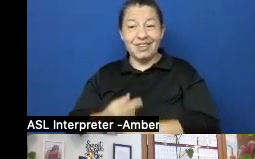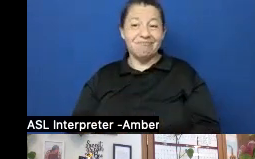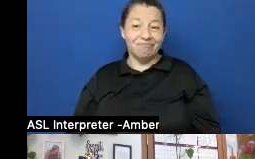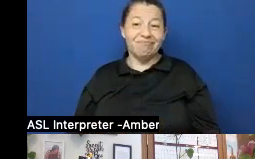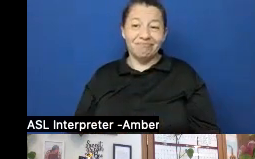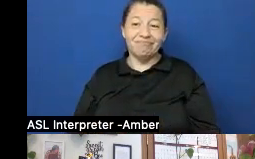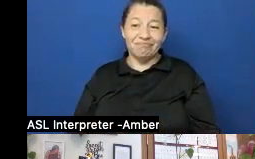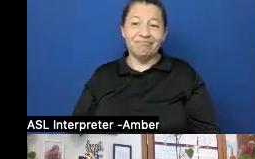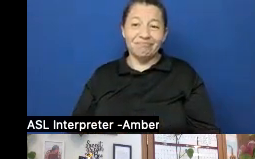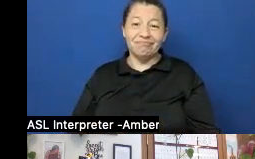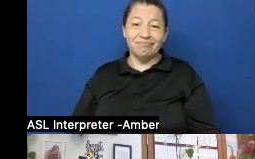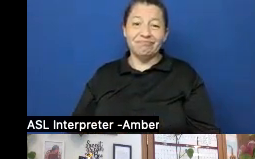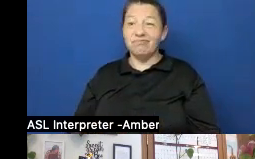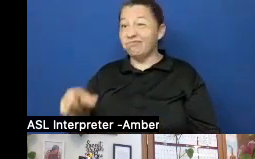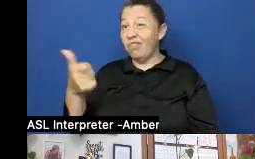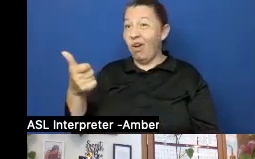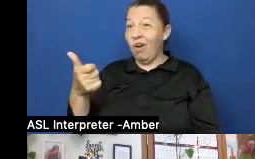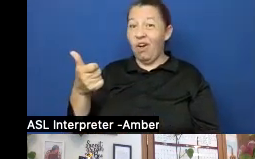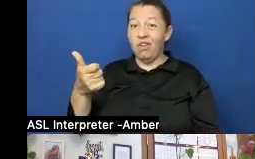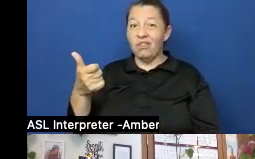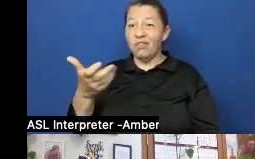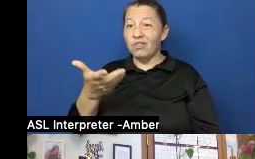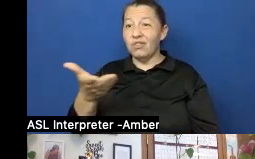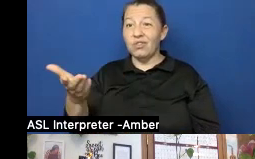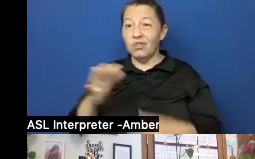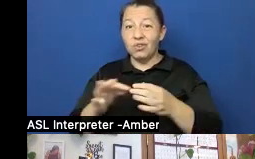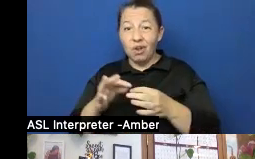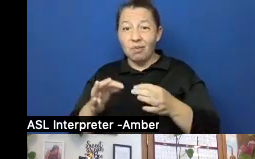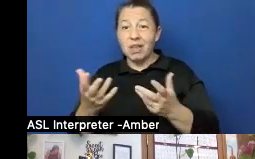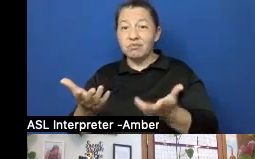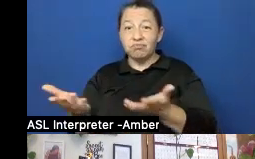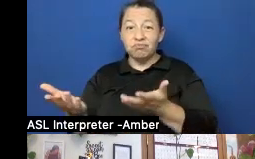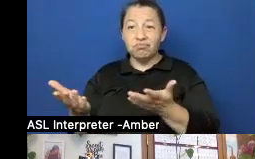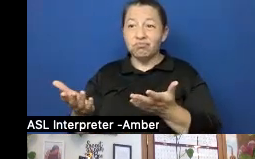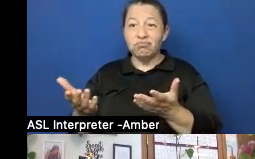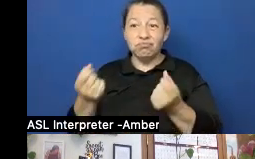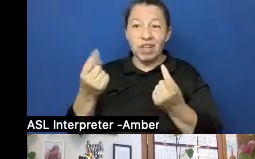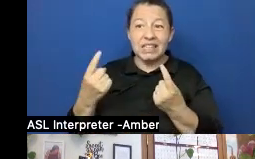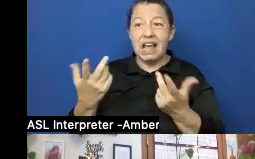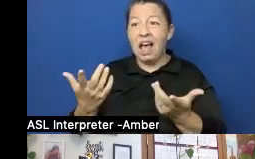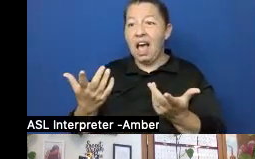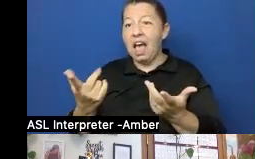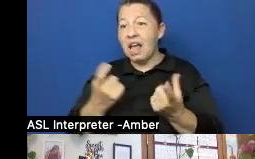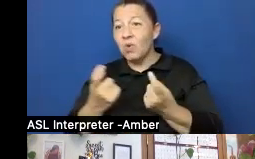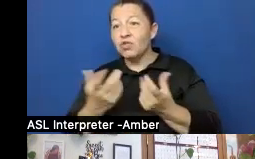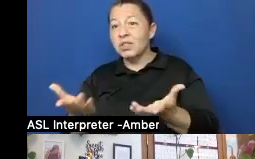I don't know if there's others who want to offer any insight or ask any questions.